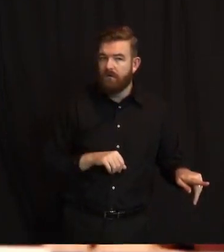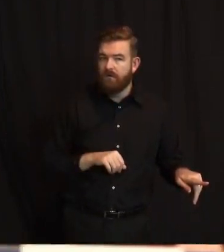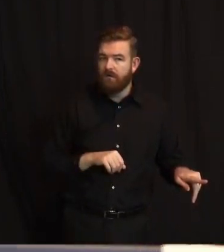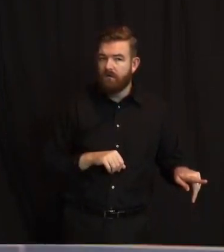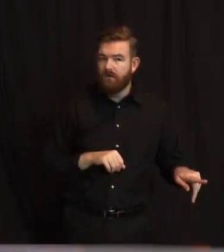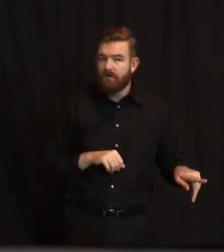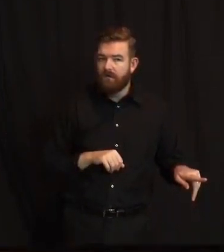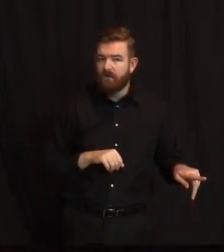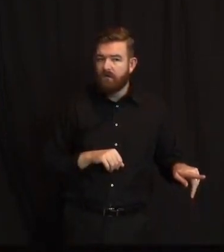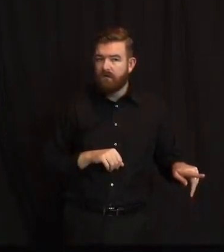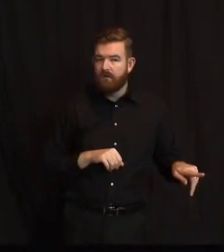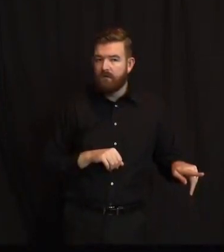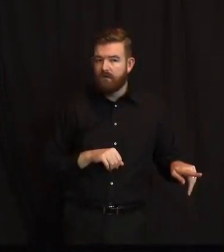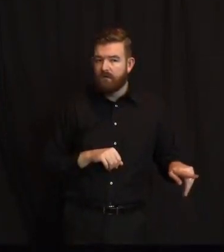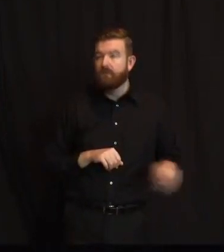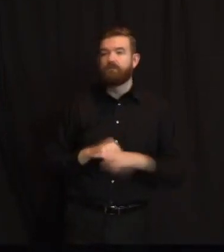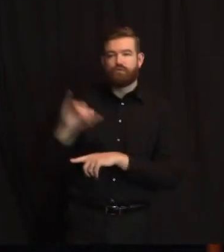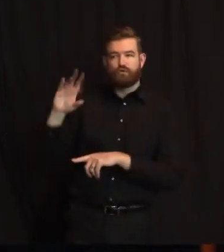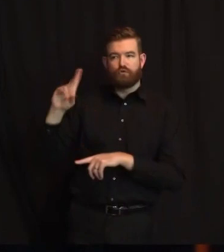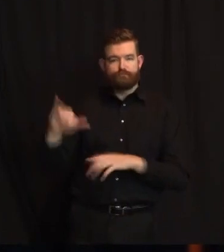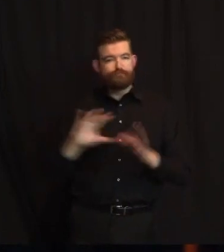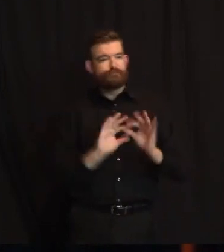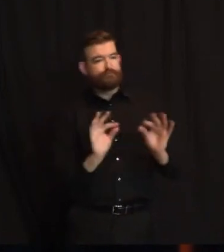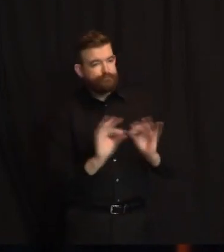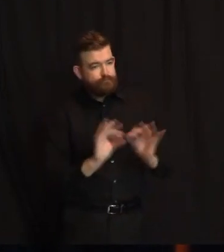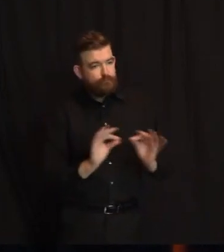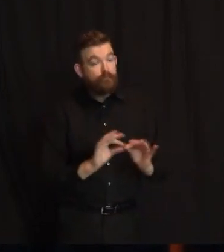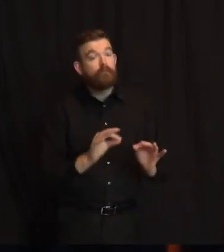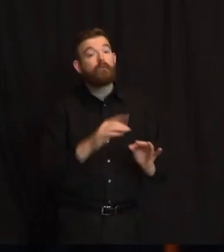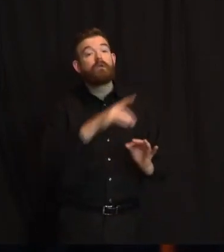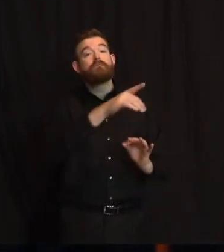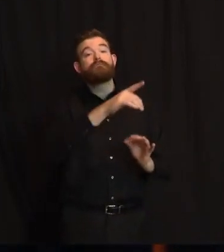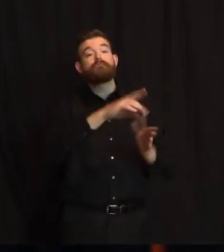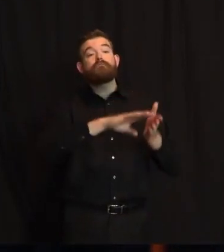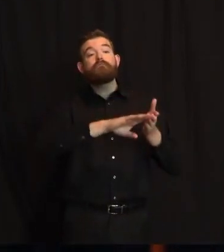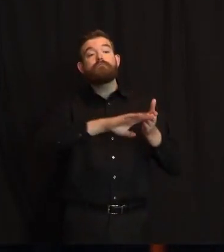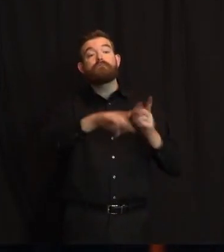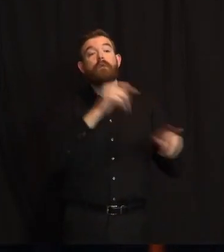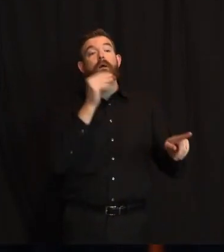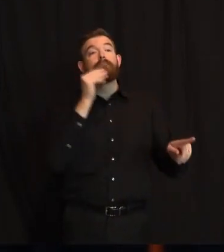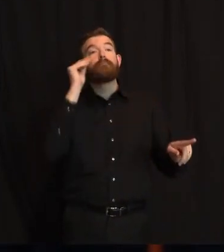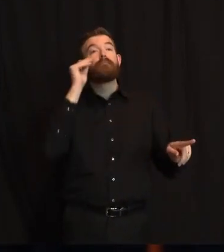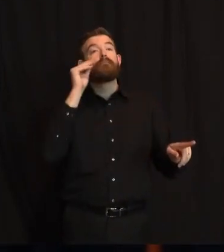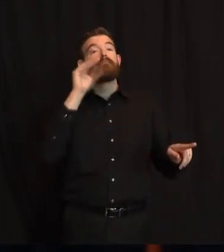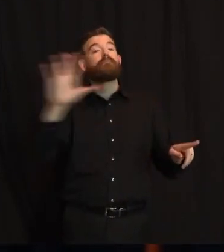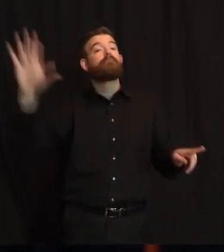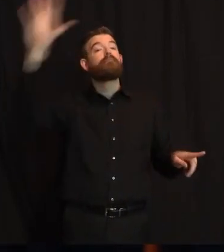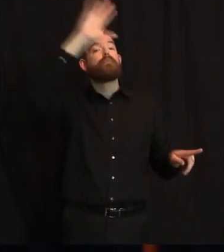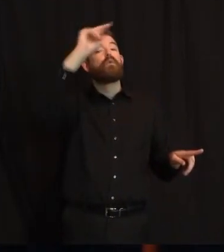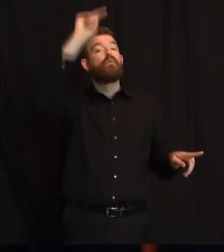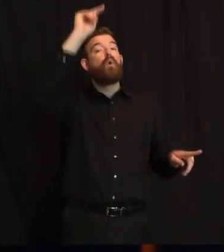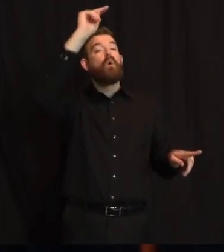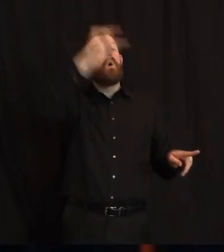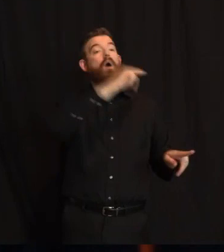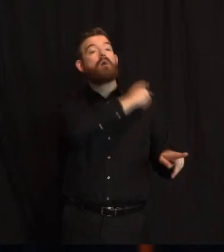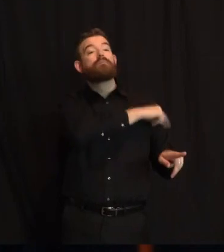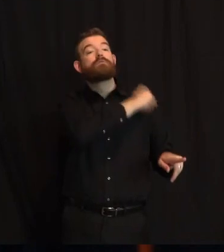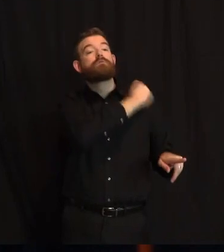Sure. In terms of the discharges from the northern hospitals, that's a stepwise